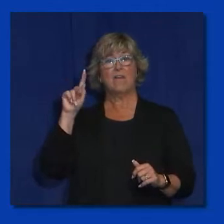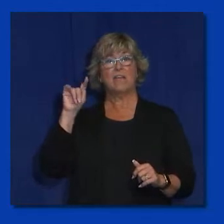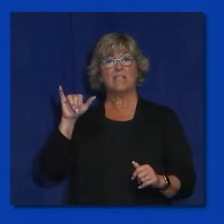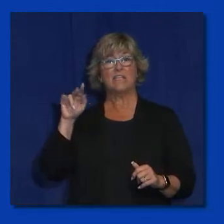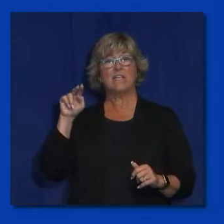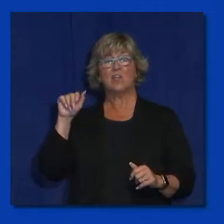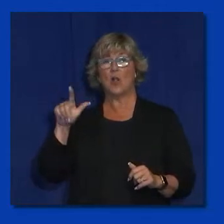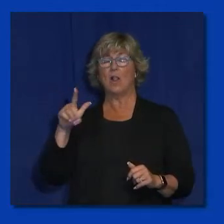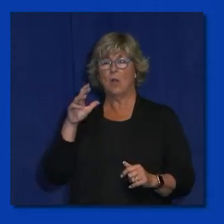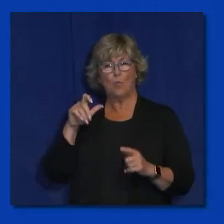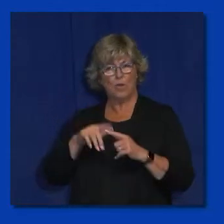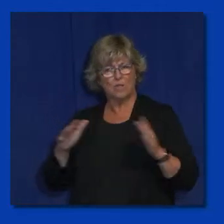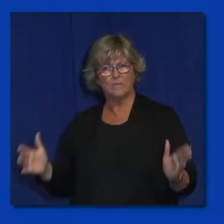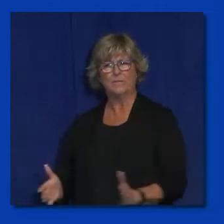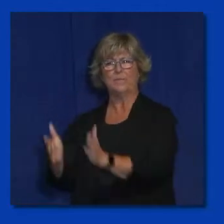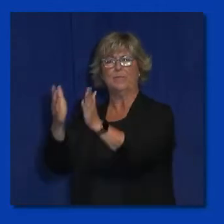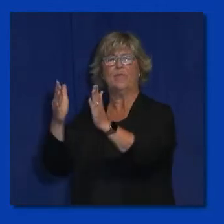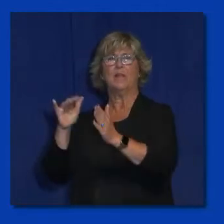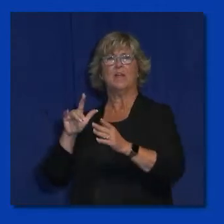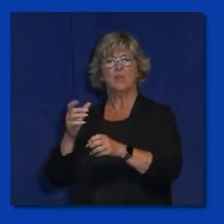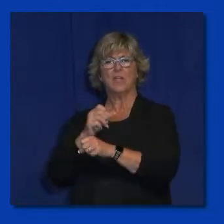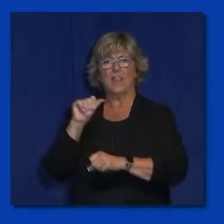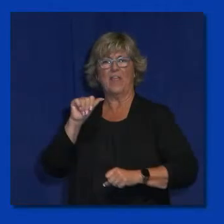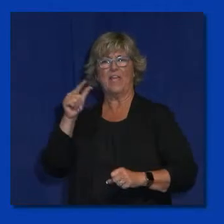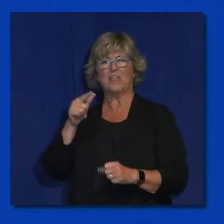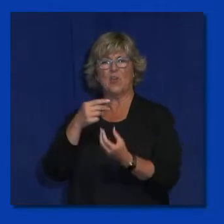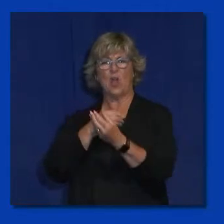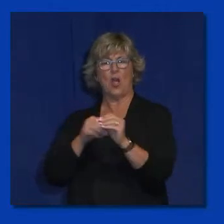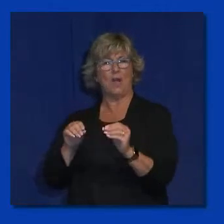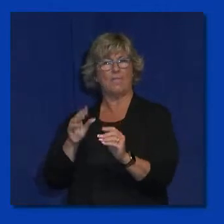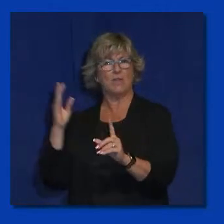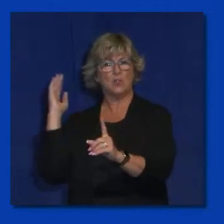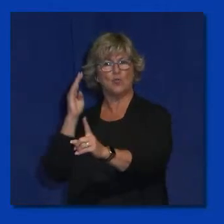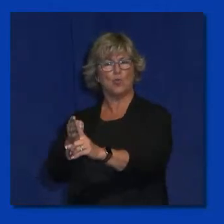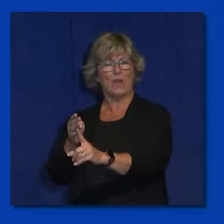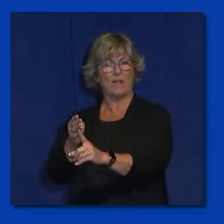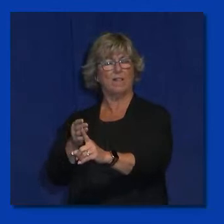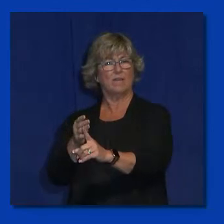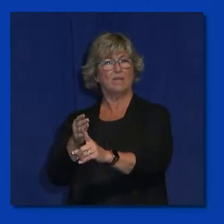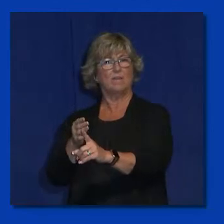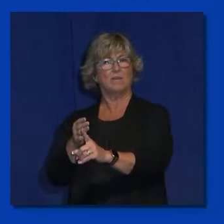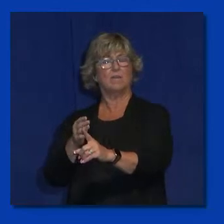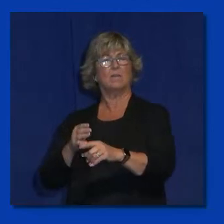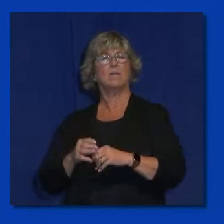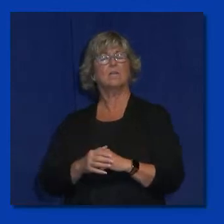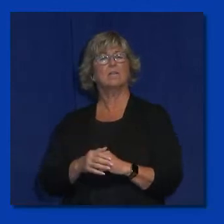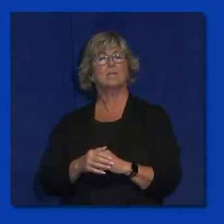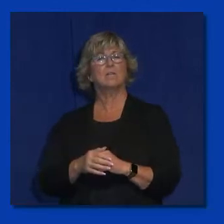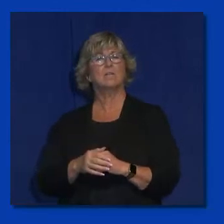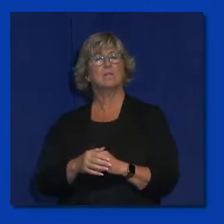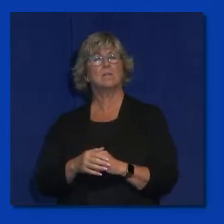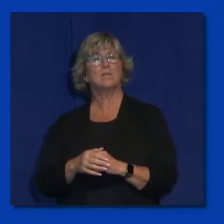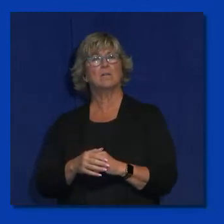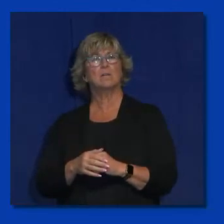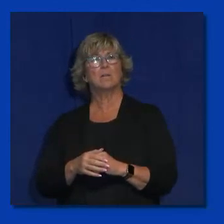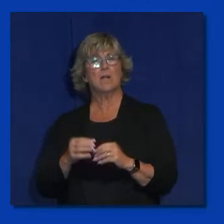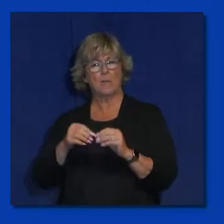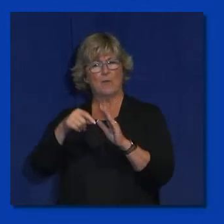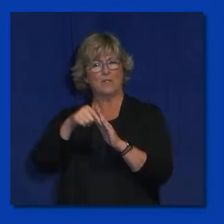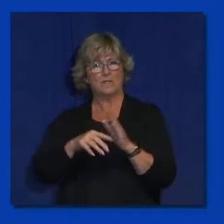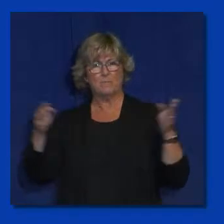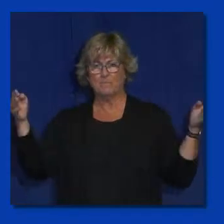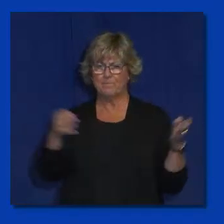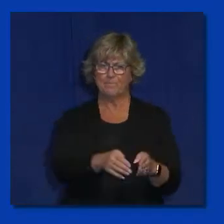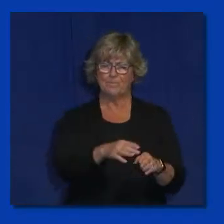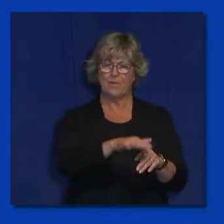to create an opportunity to get the AG's office more directly and more directly and more deeply focused